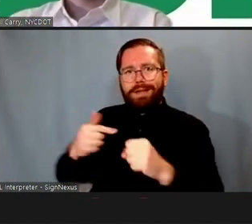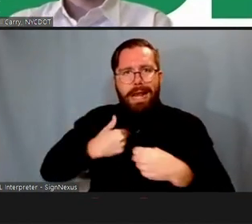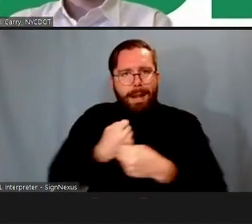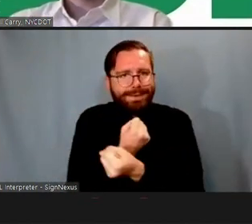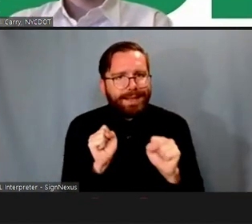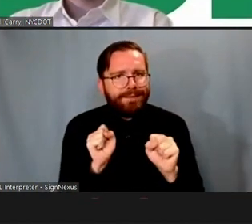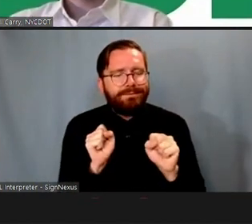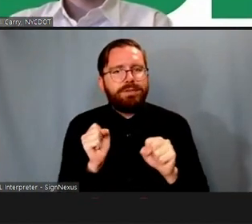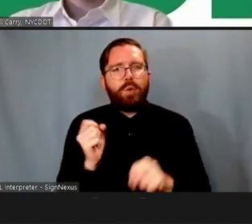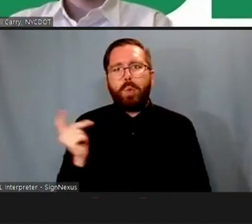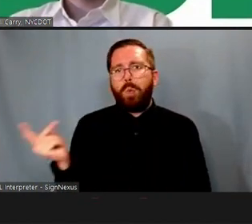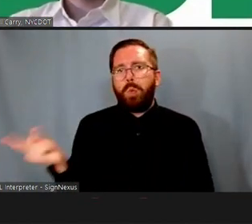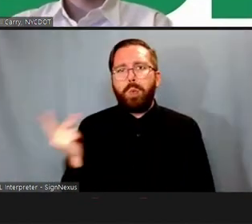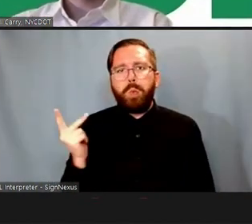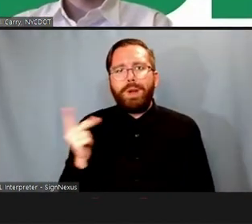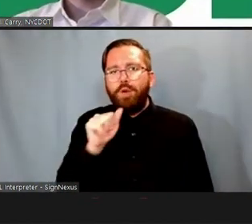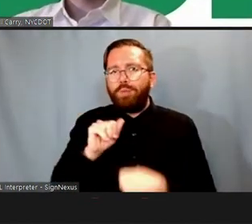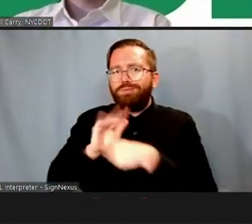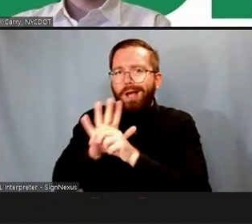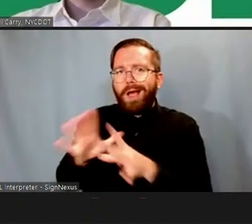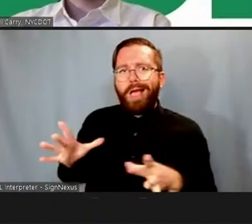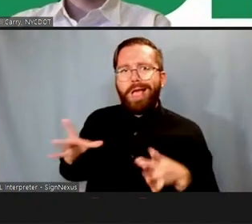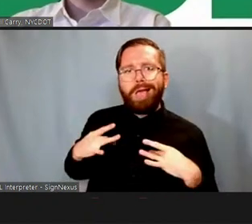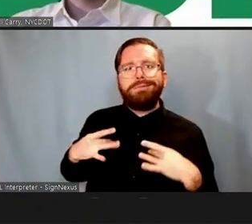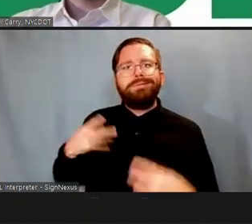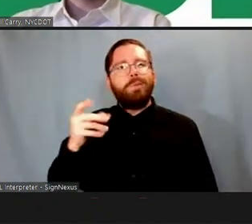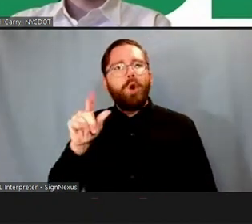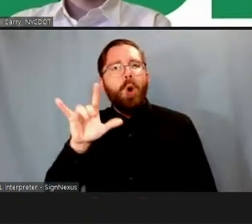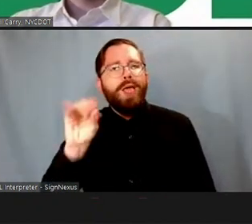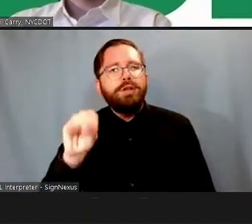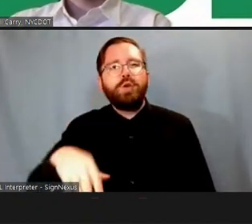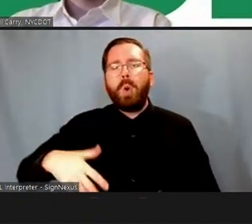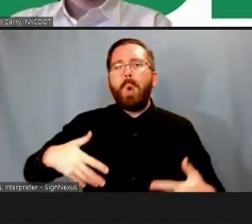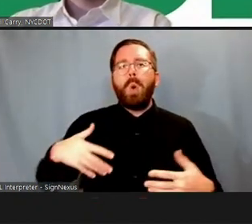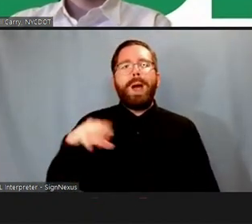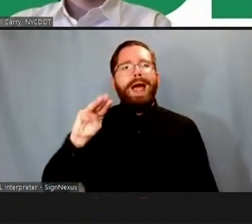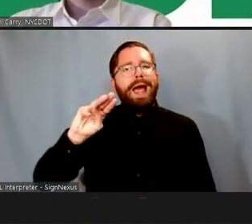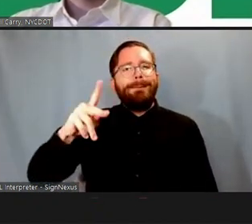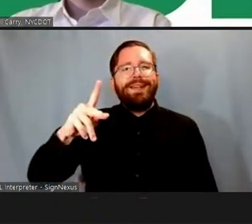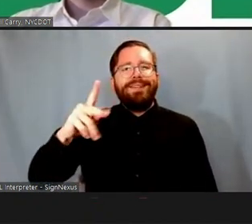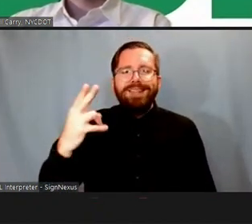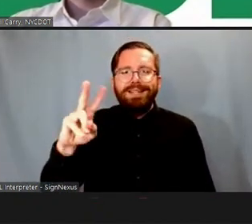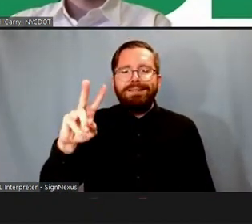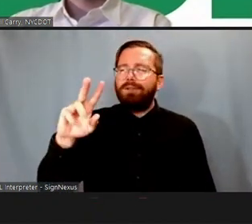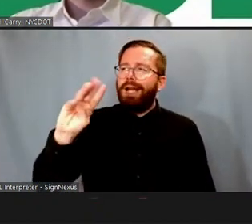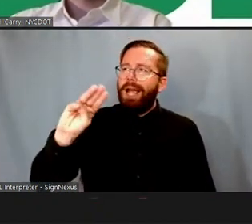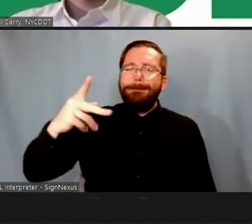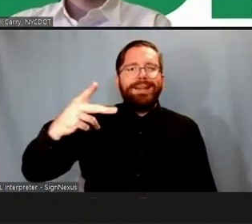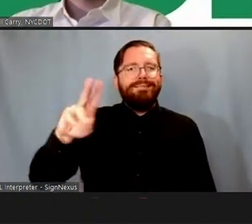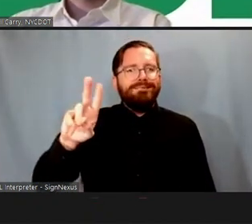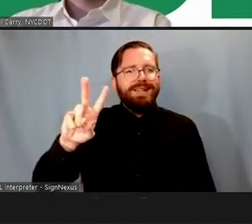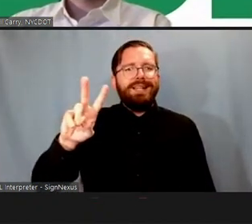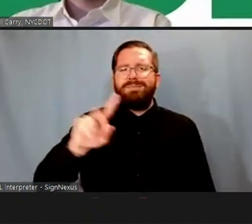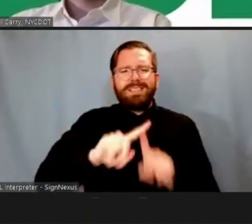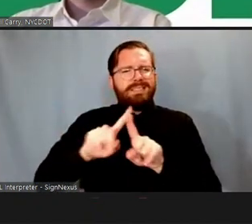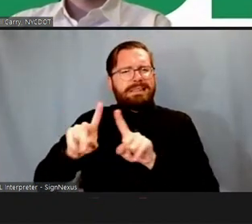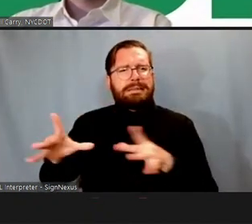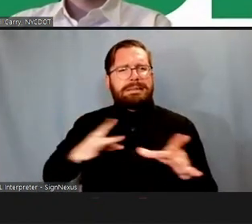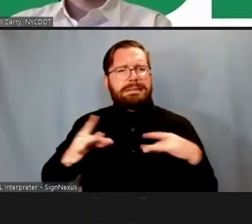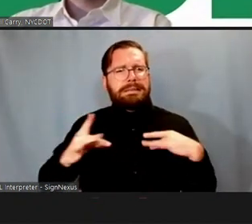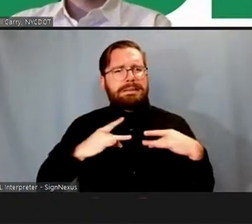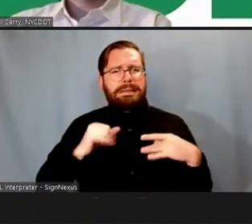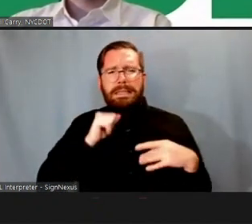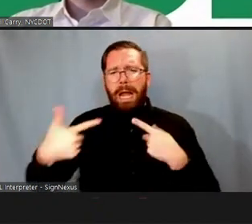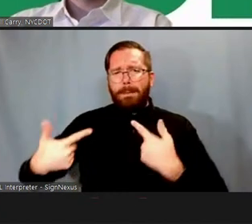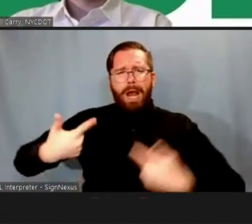don't get covered we don't get the polio the monkey parks all the stuff that's going on nowadays so we don't get shot on the